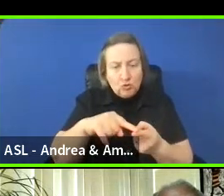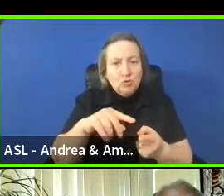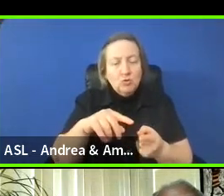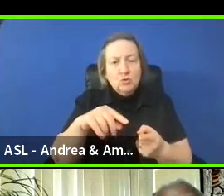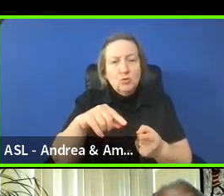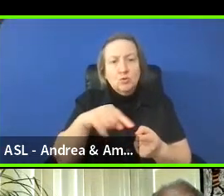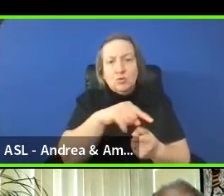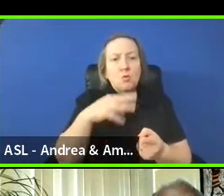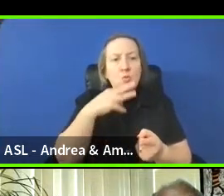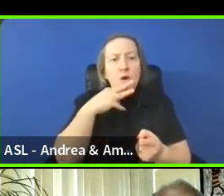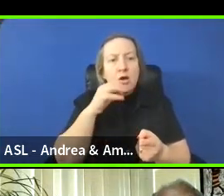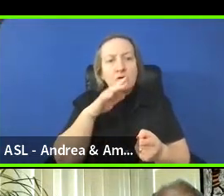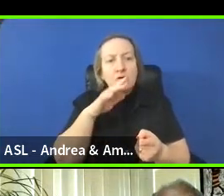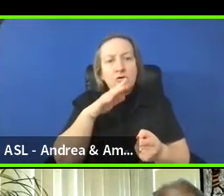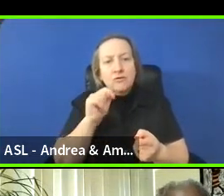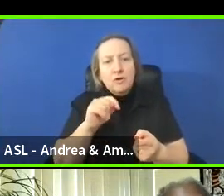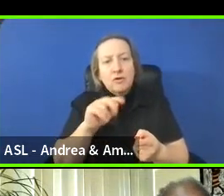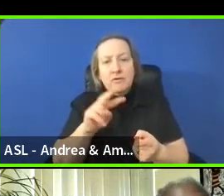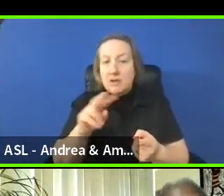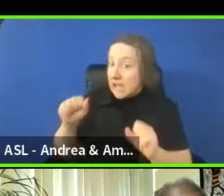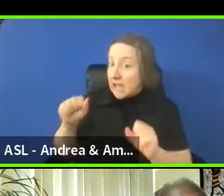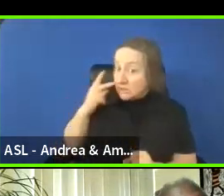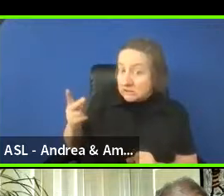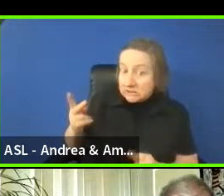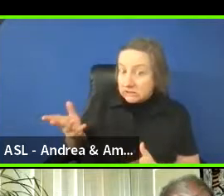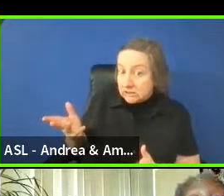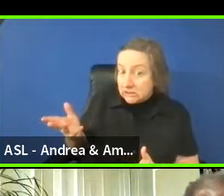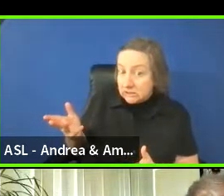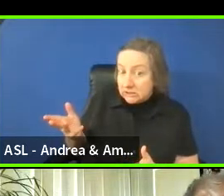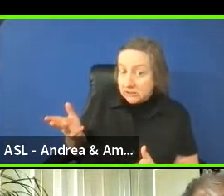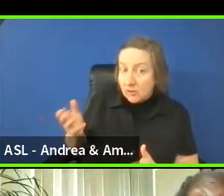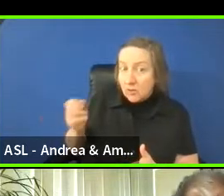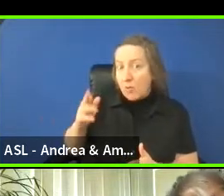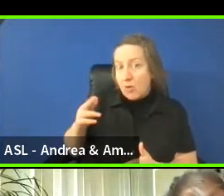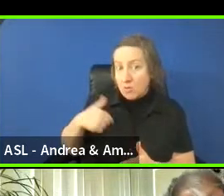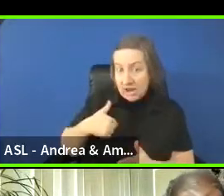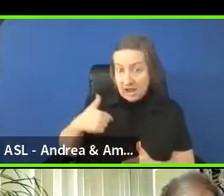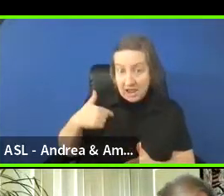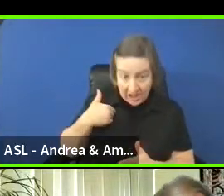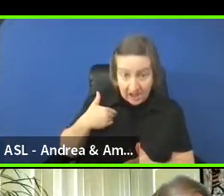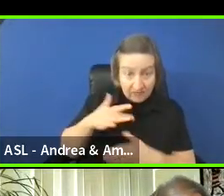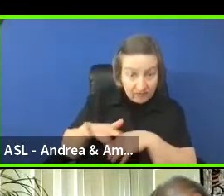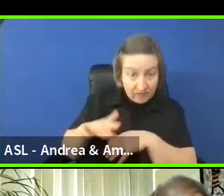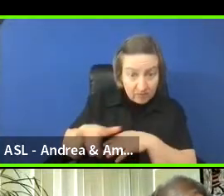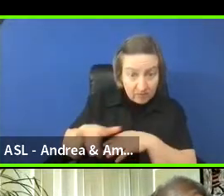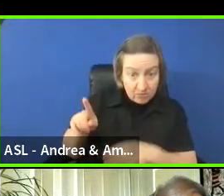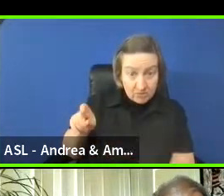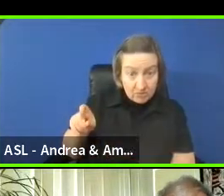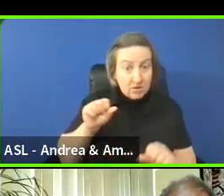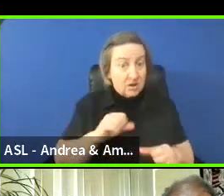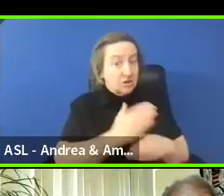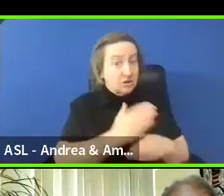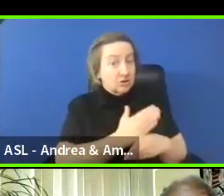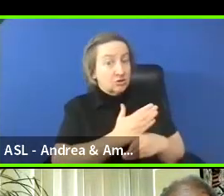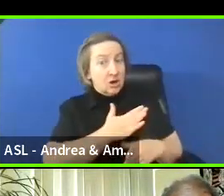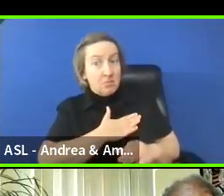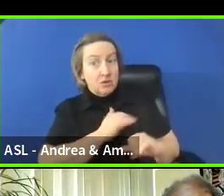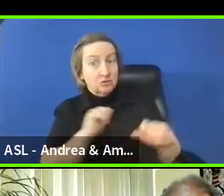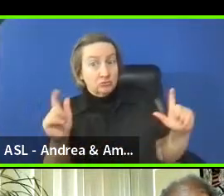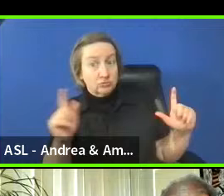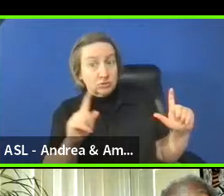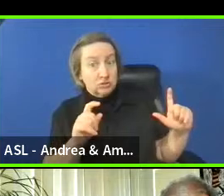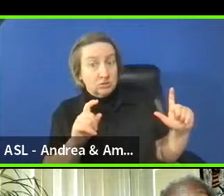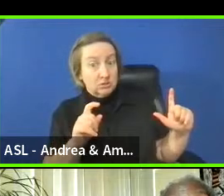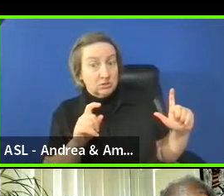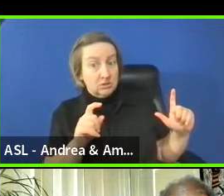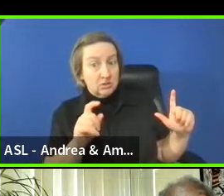great. Can we see them, or do we have them available? Can I share my screen?